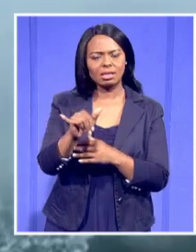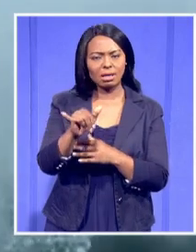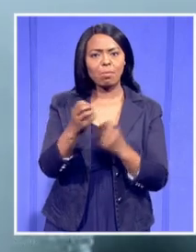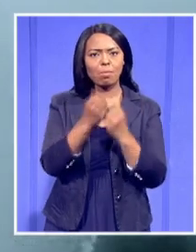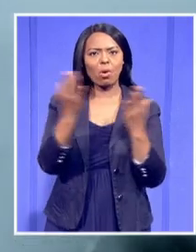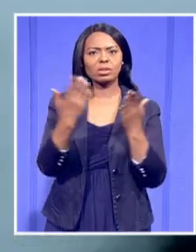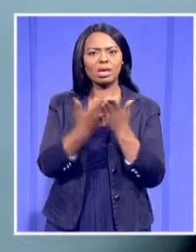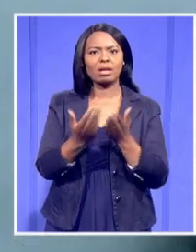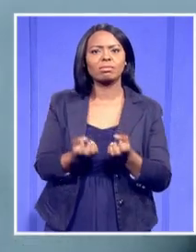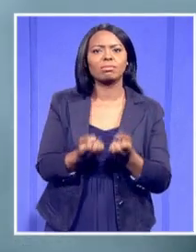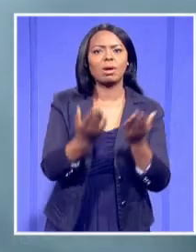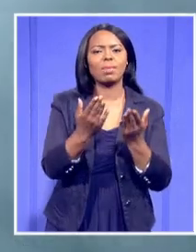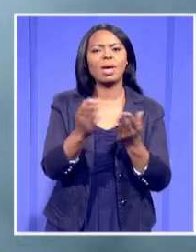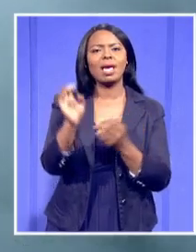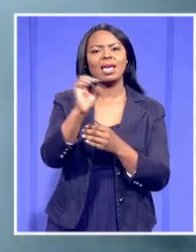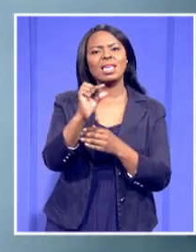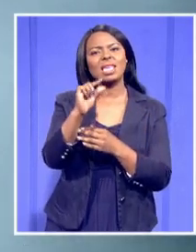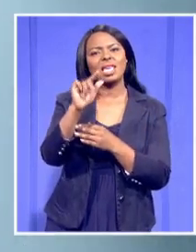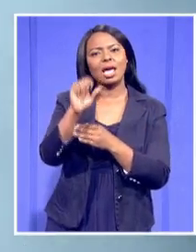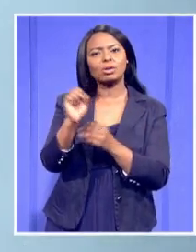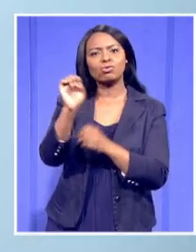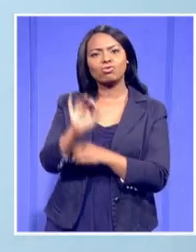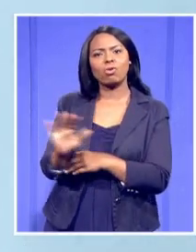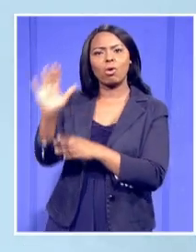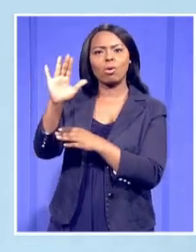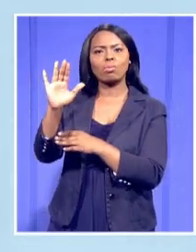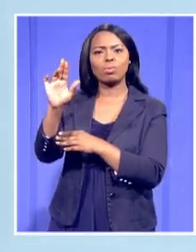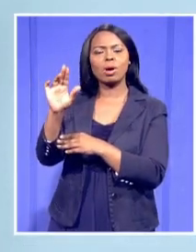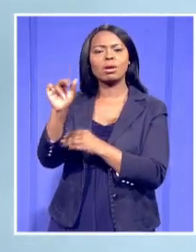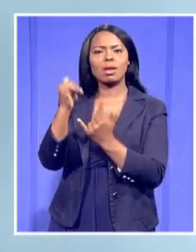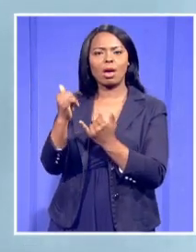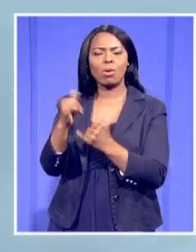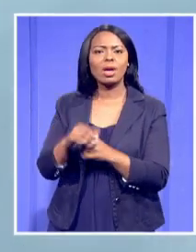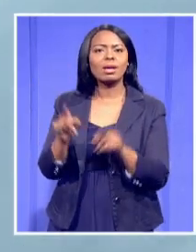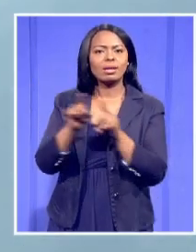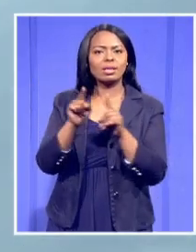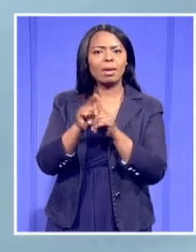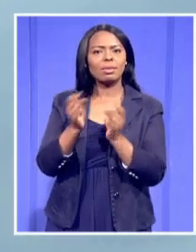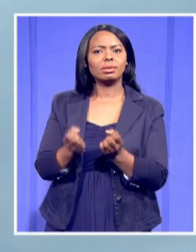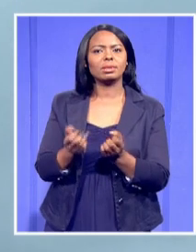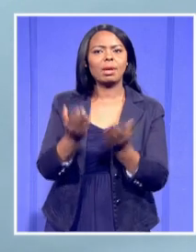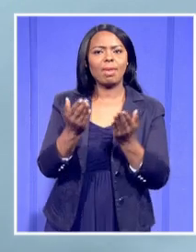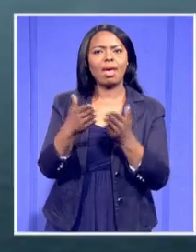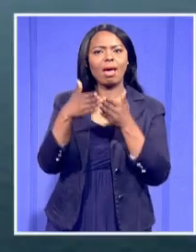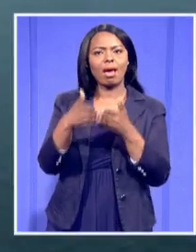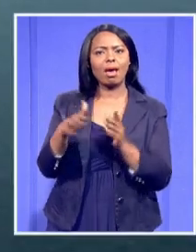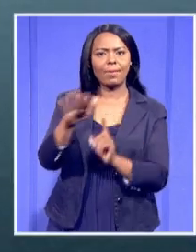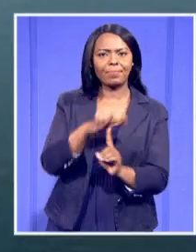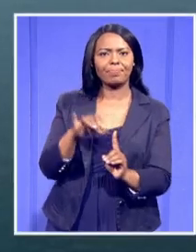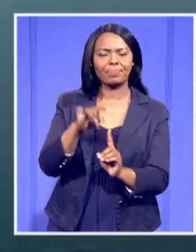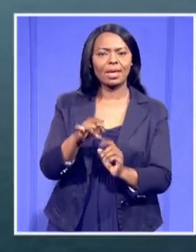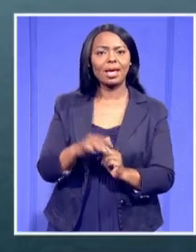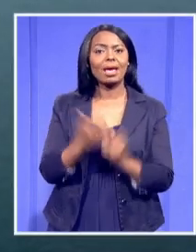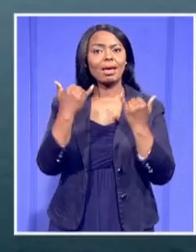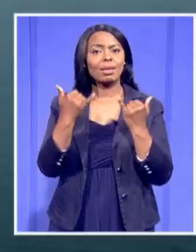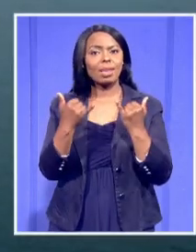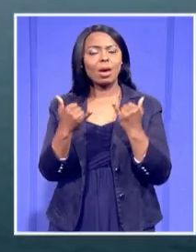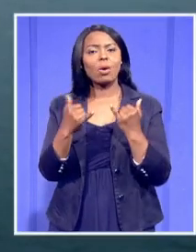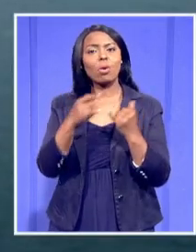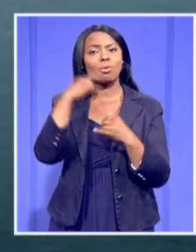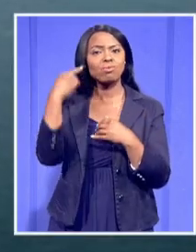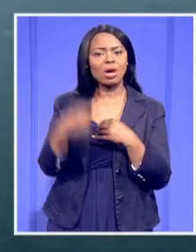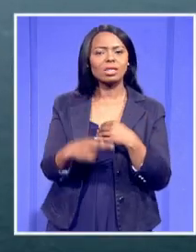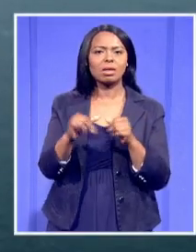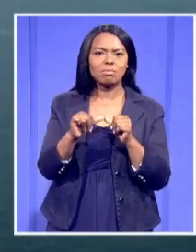deliver gas to the European Union and proposed to build what he called a supply hub there. This comes as Russia wants to